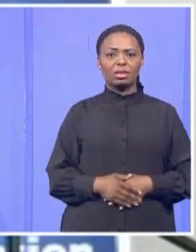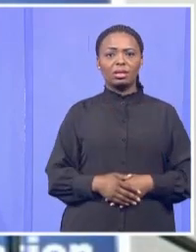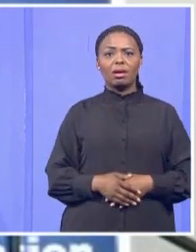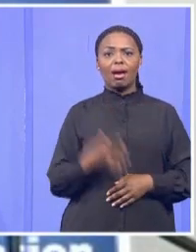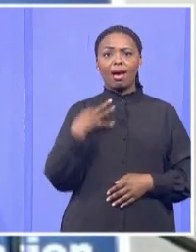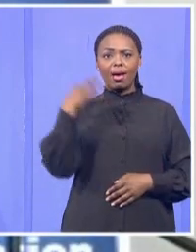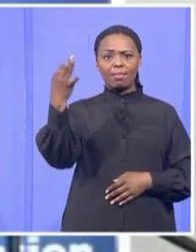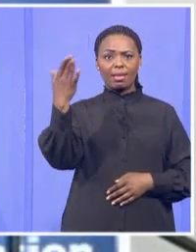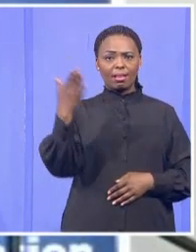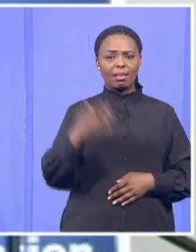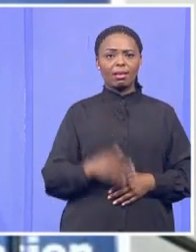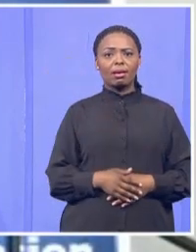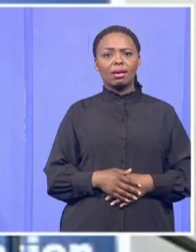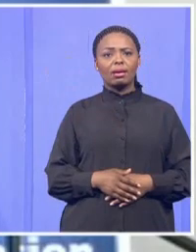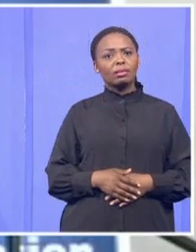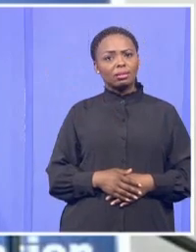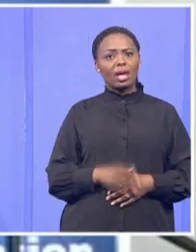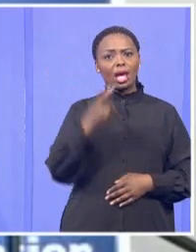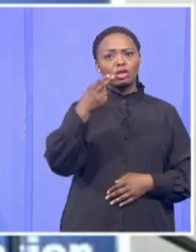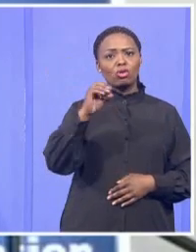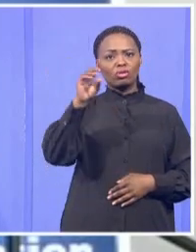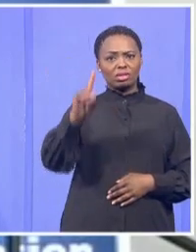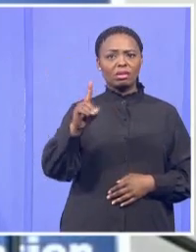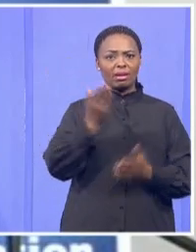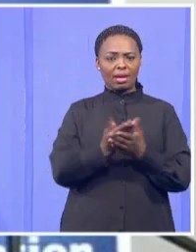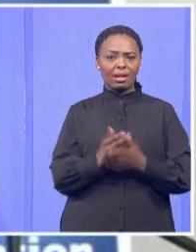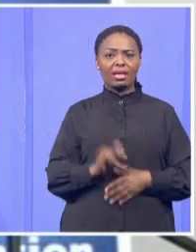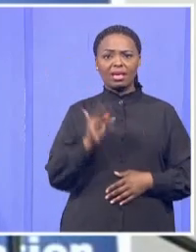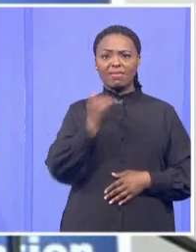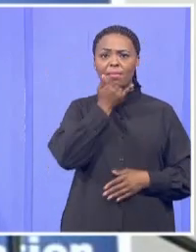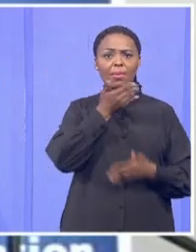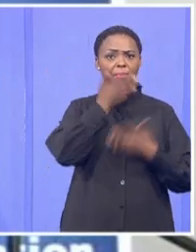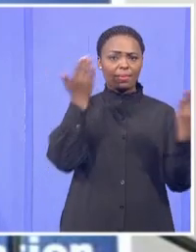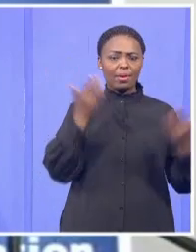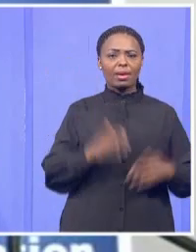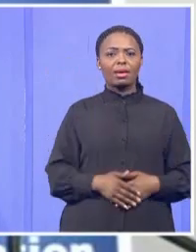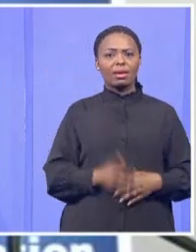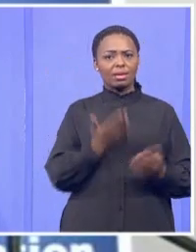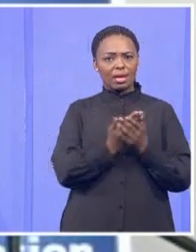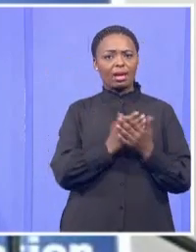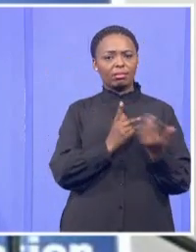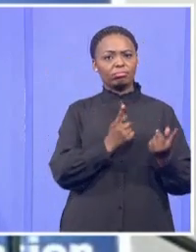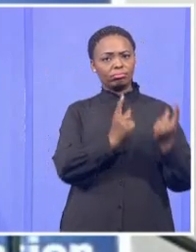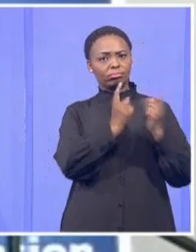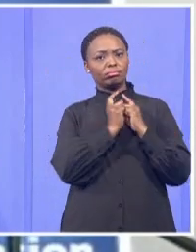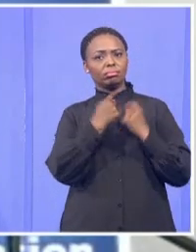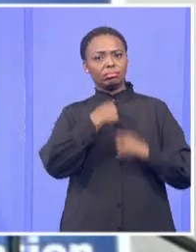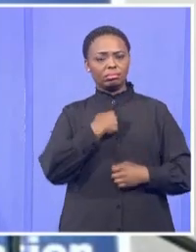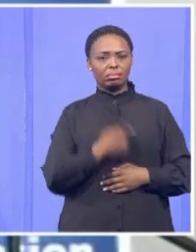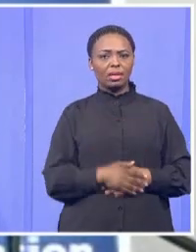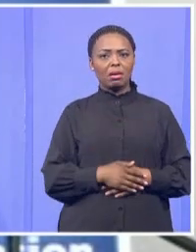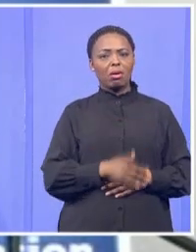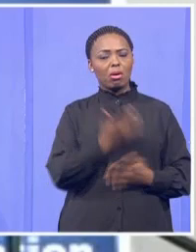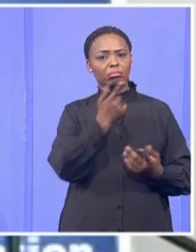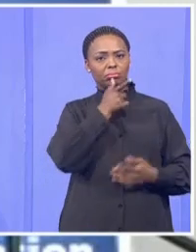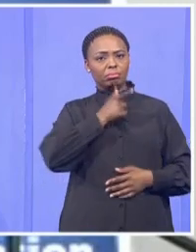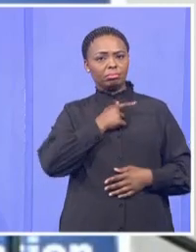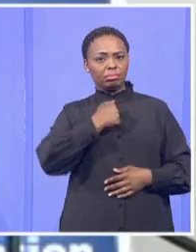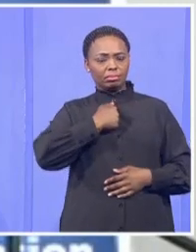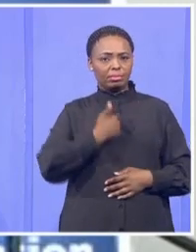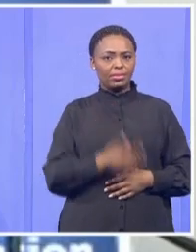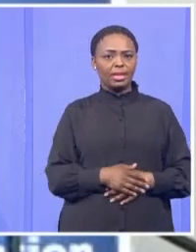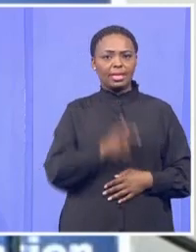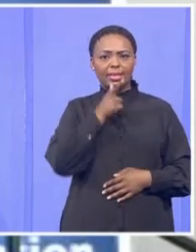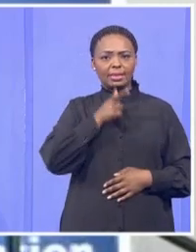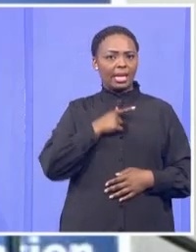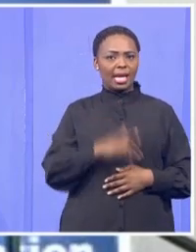to the HOD. If you're not happy with the HOD, you can appeal to me and say, I don't take